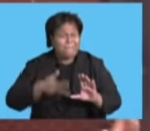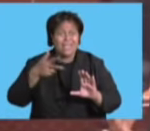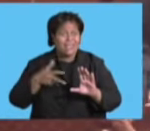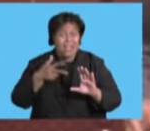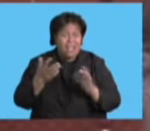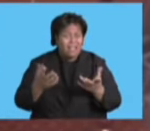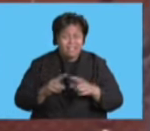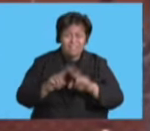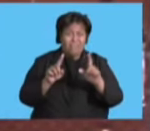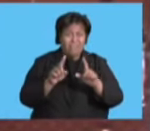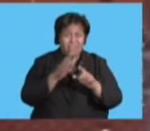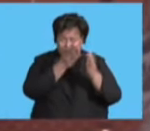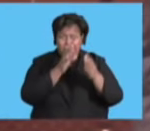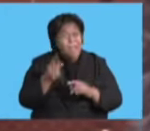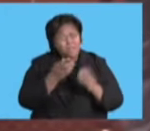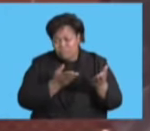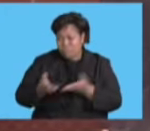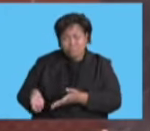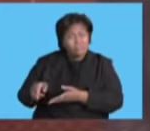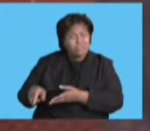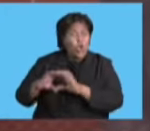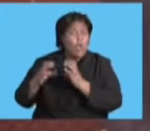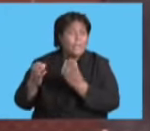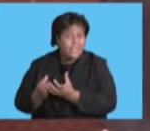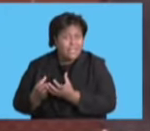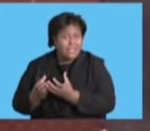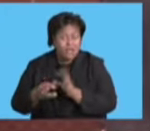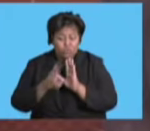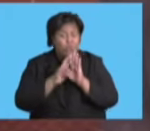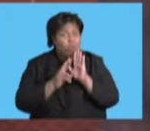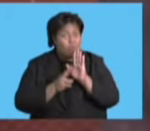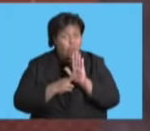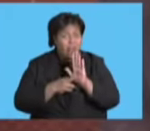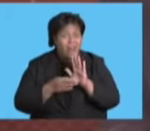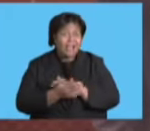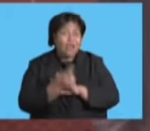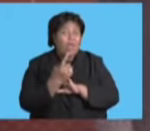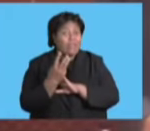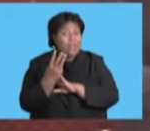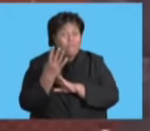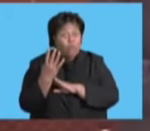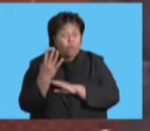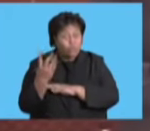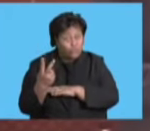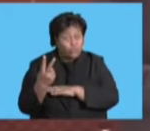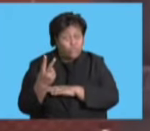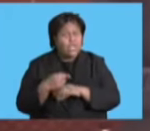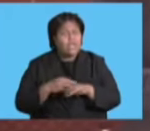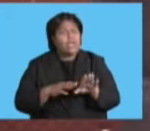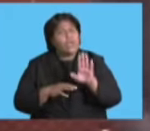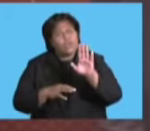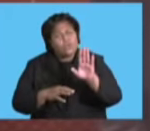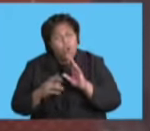referral under Standing Order 1342 that was not addressed by your reply on